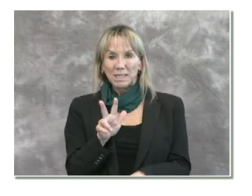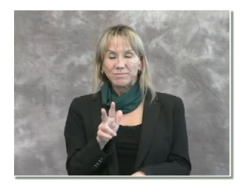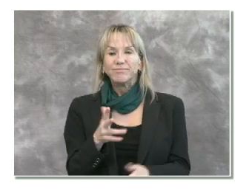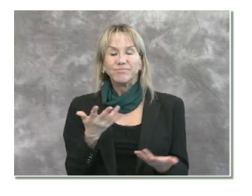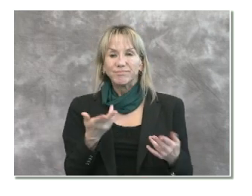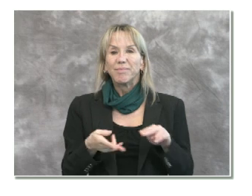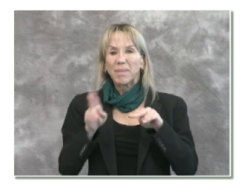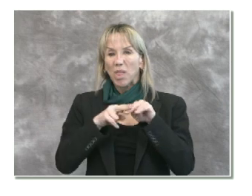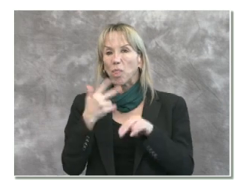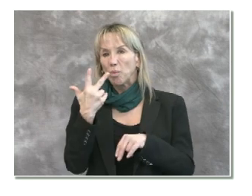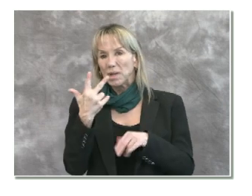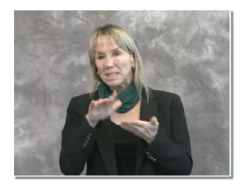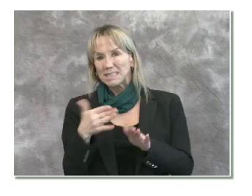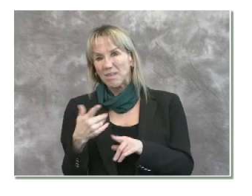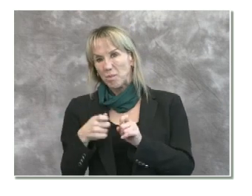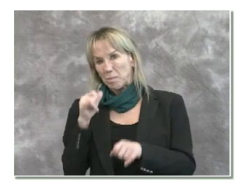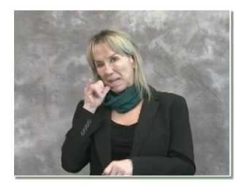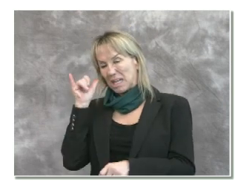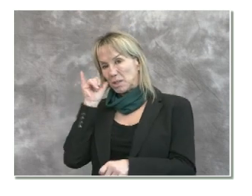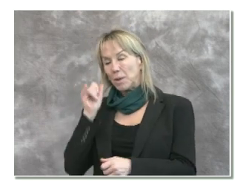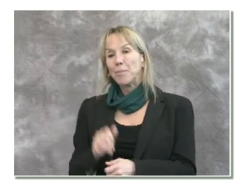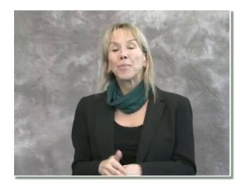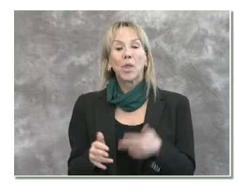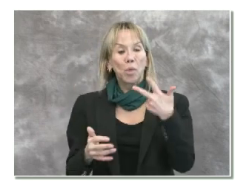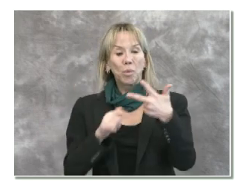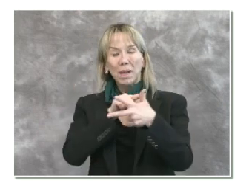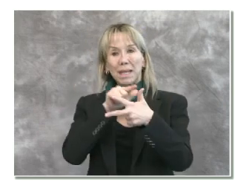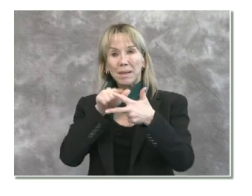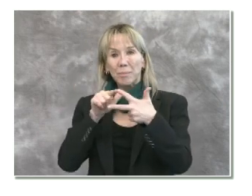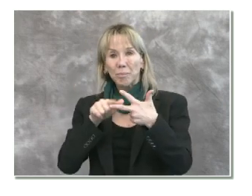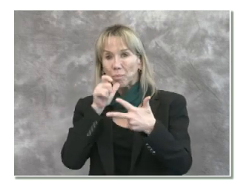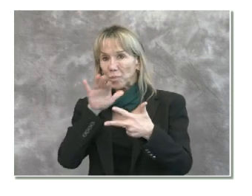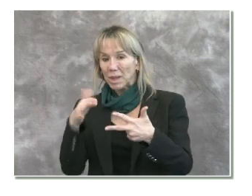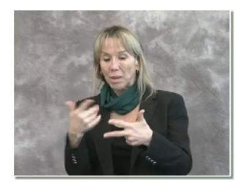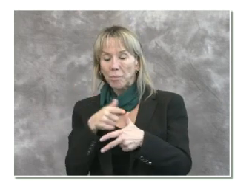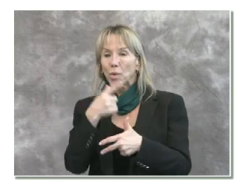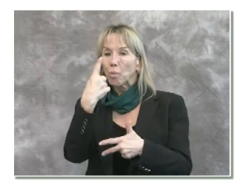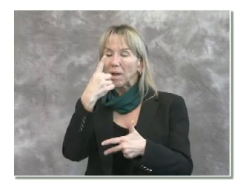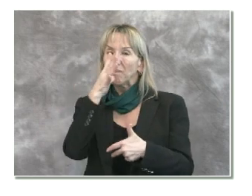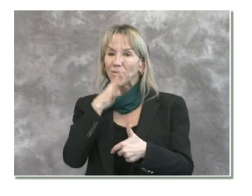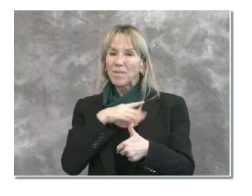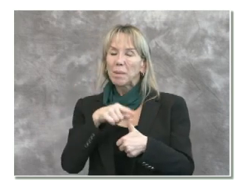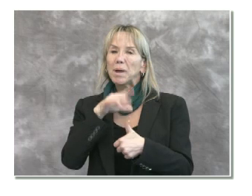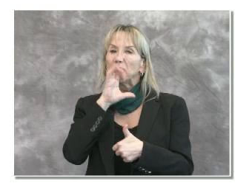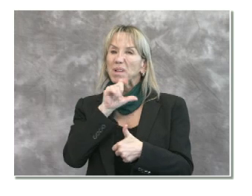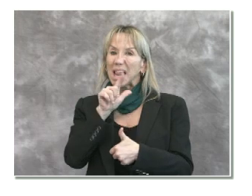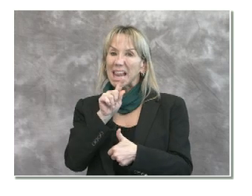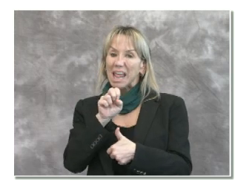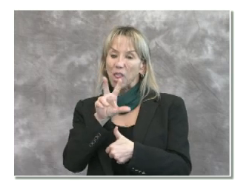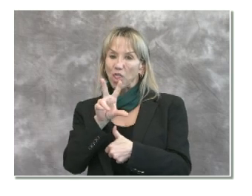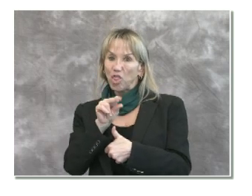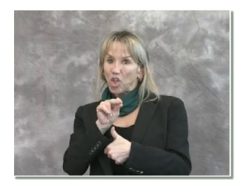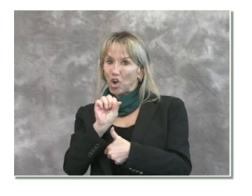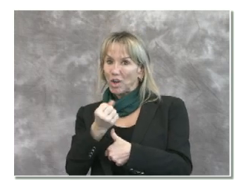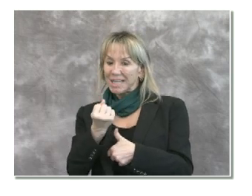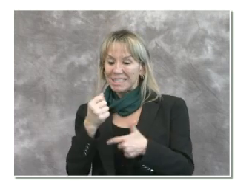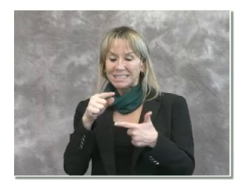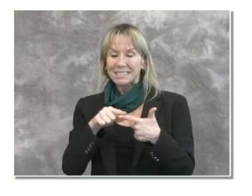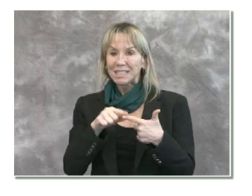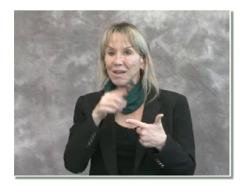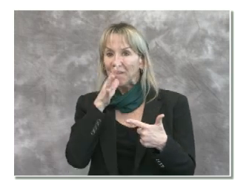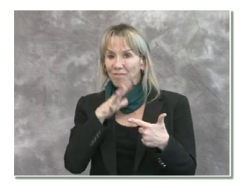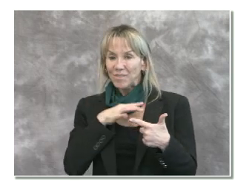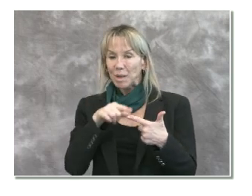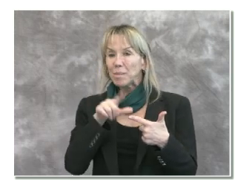than reported yesterday. Of the 3 additional deaths, these include 1 female in her late 30s, 1 female in her late